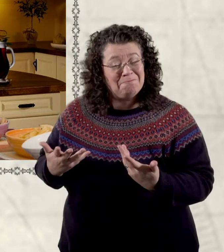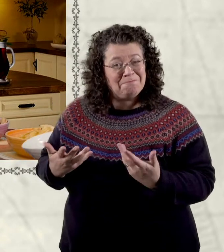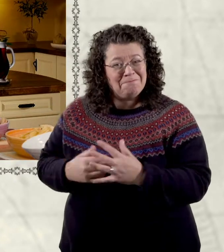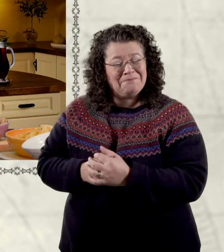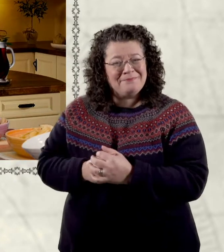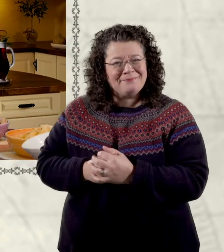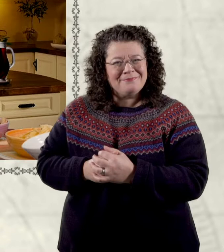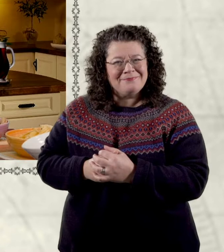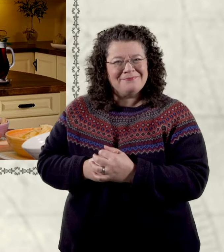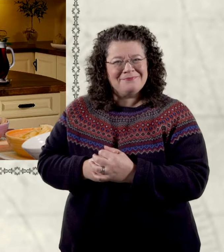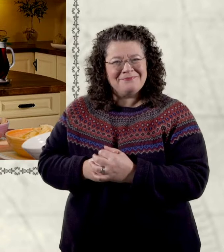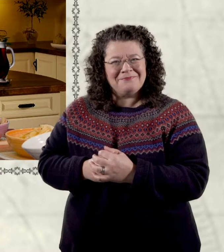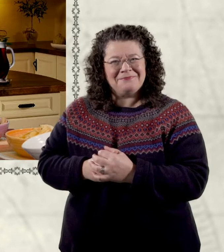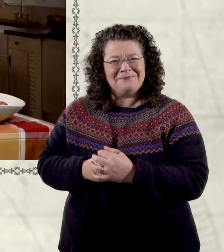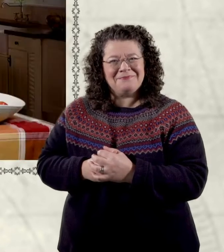sure.